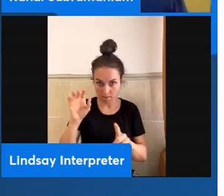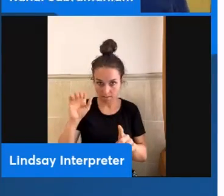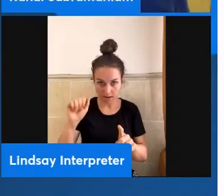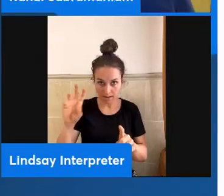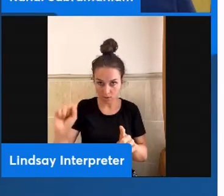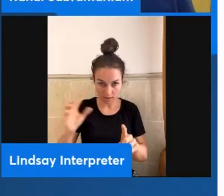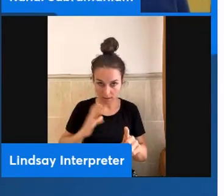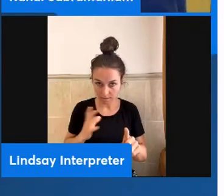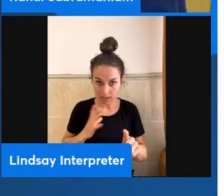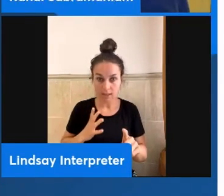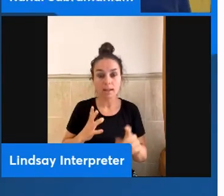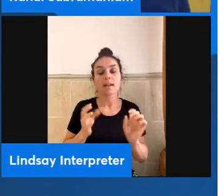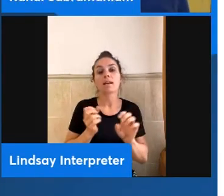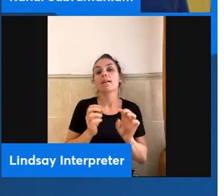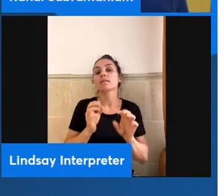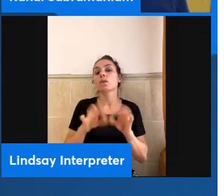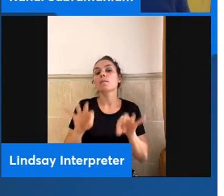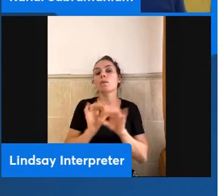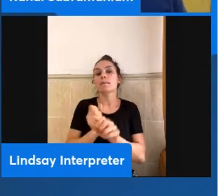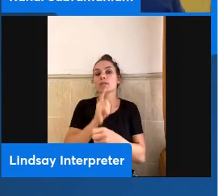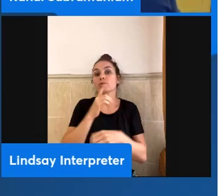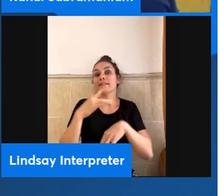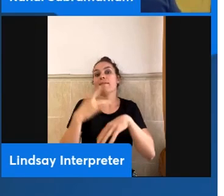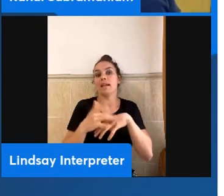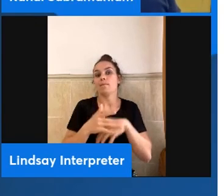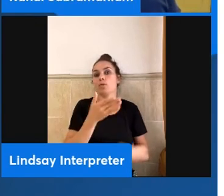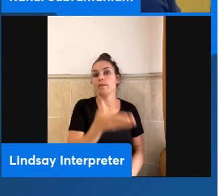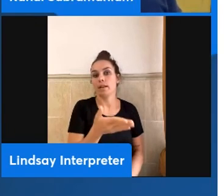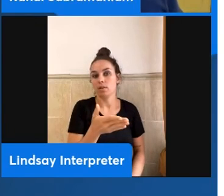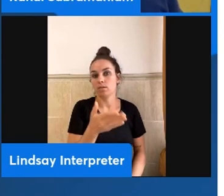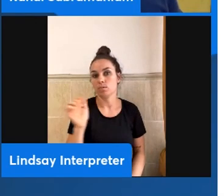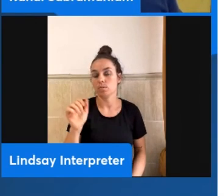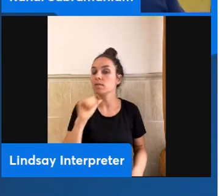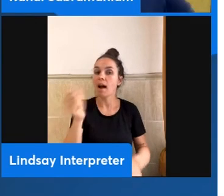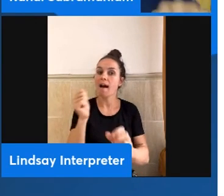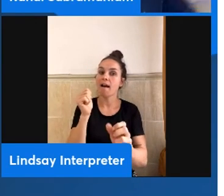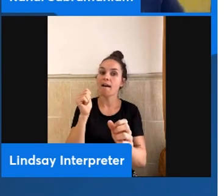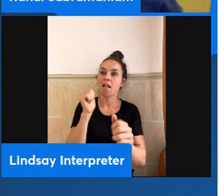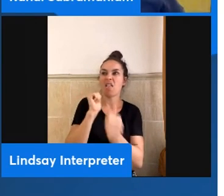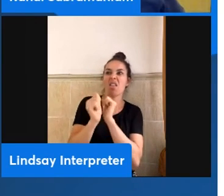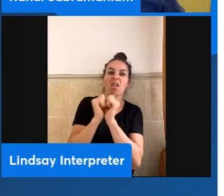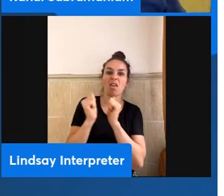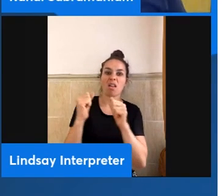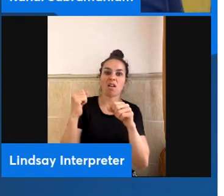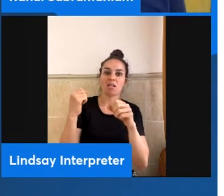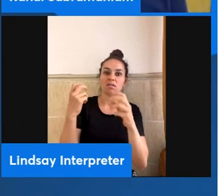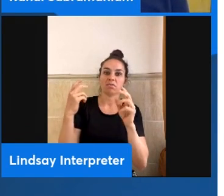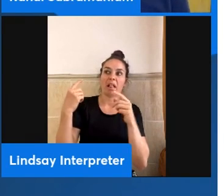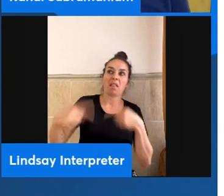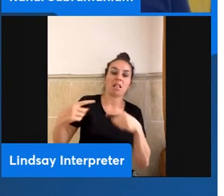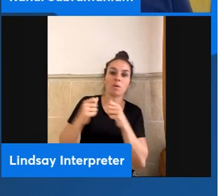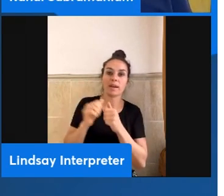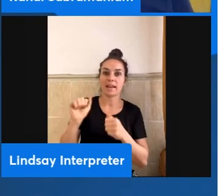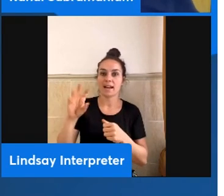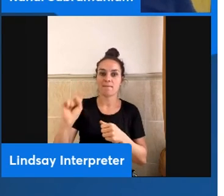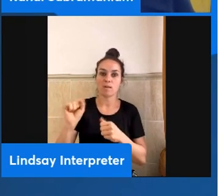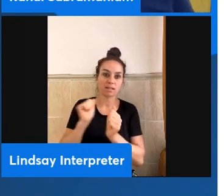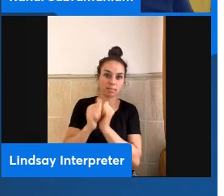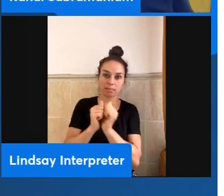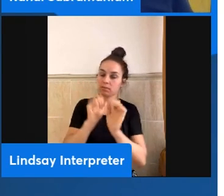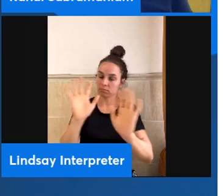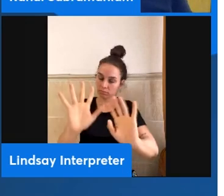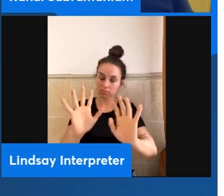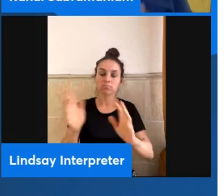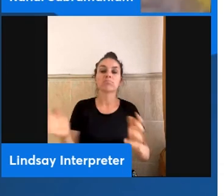be available to AWS customers. So rather than fight AWS on just the Elasticsearch part, they are now dealing with the entire